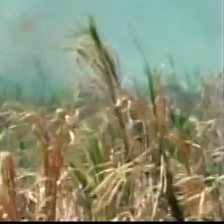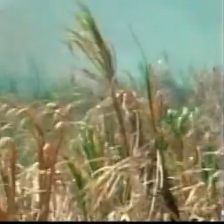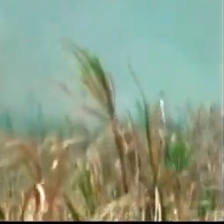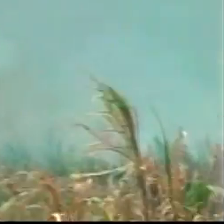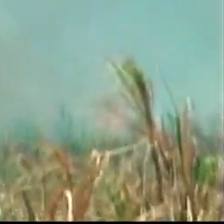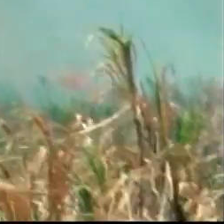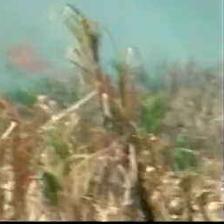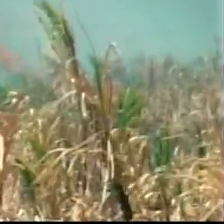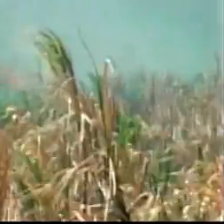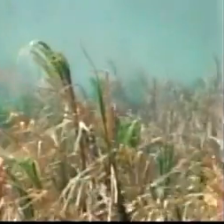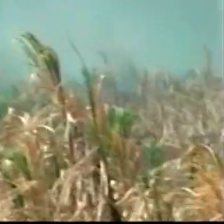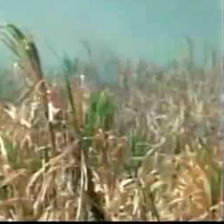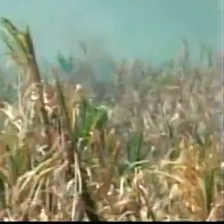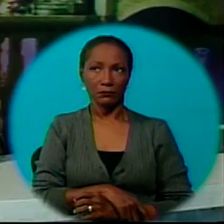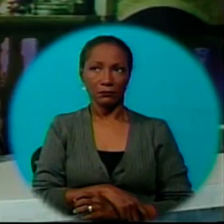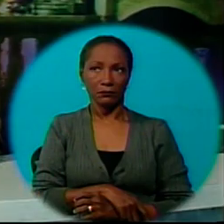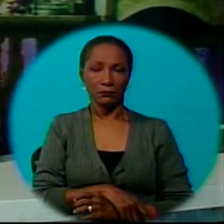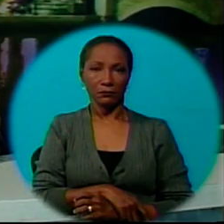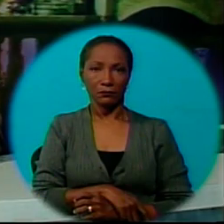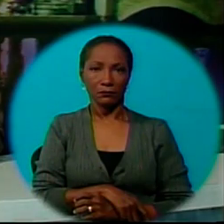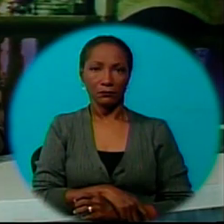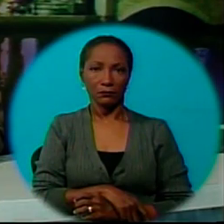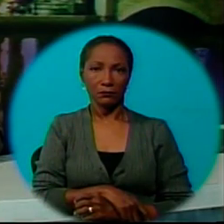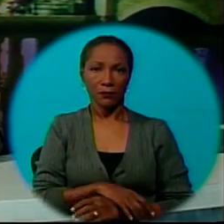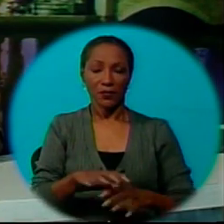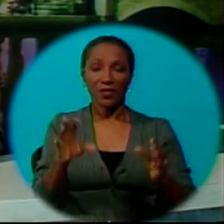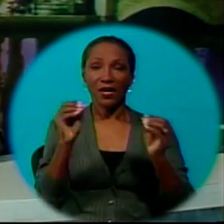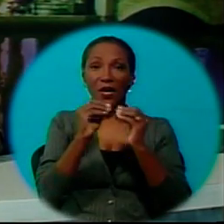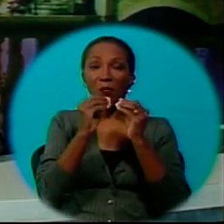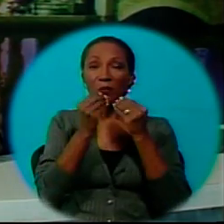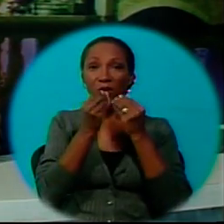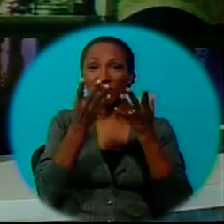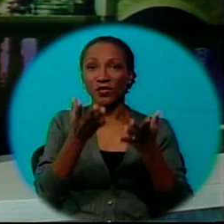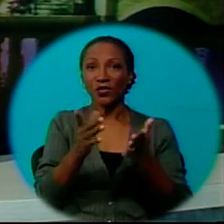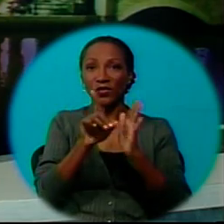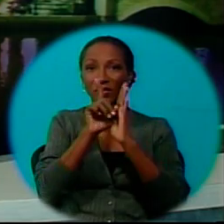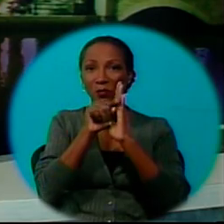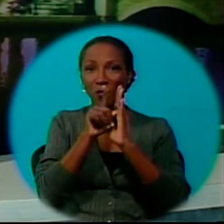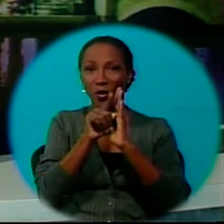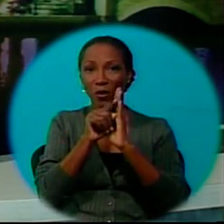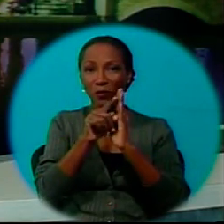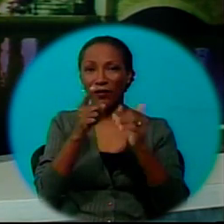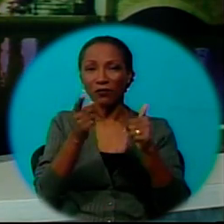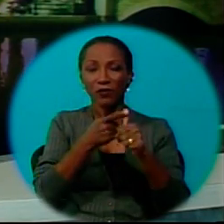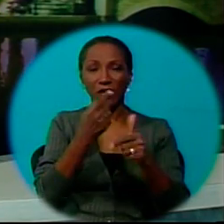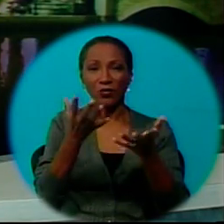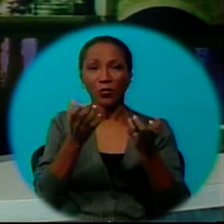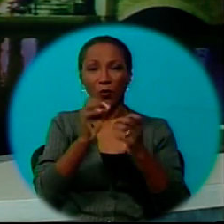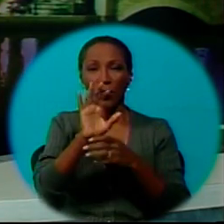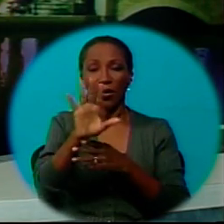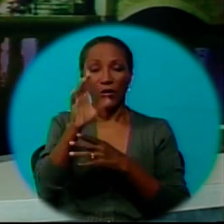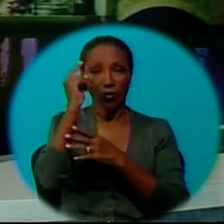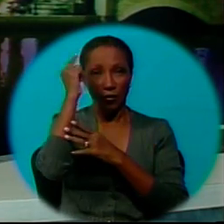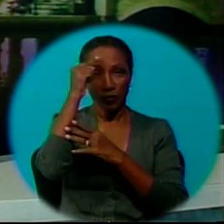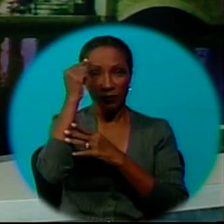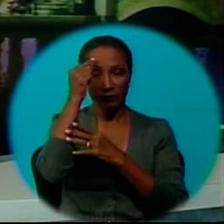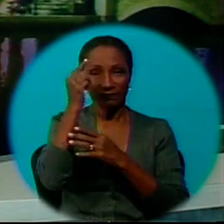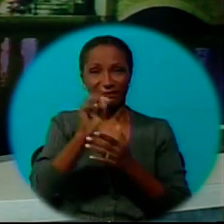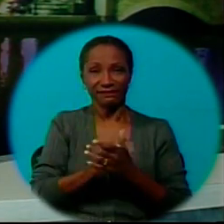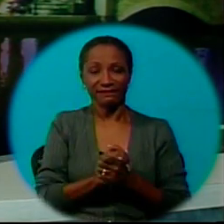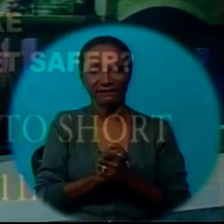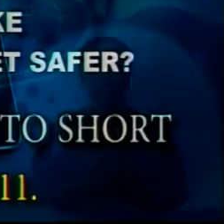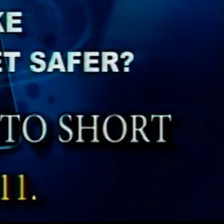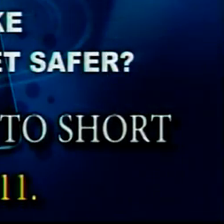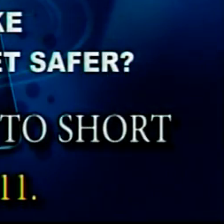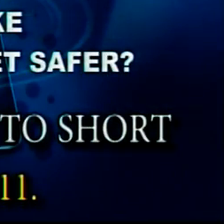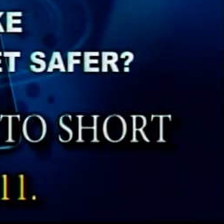Mears, responded to the blaze. We'll have more news in just a moment, but first we want to get your take on this question.